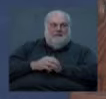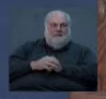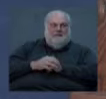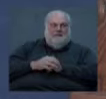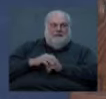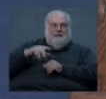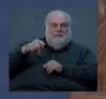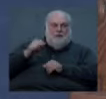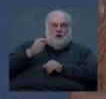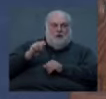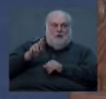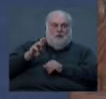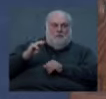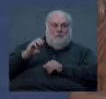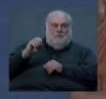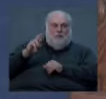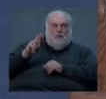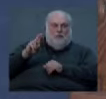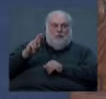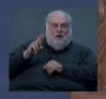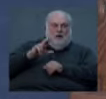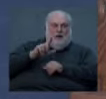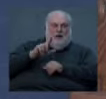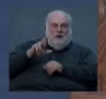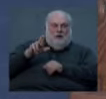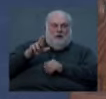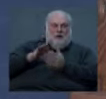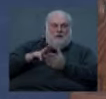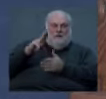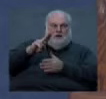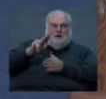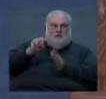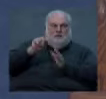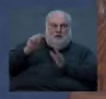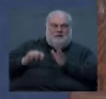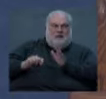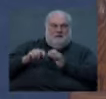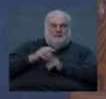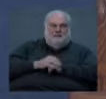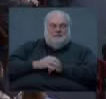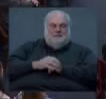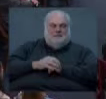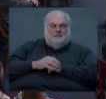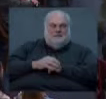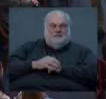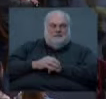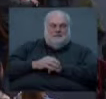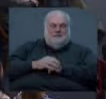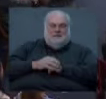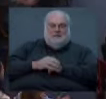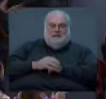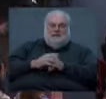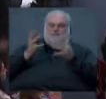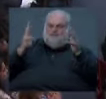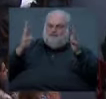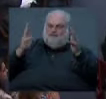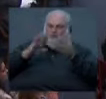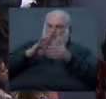My name is Parker Moore. I attend Little Rock Christian Academy, and I'll be attending the University of Tulsa. Let's give them all a round of